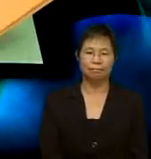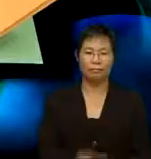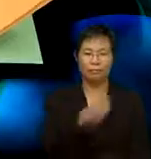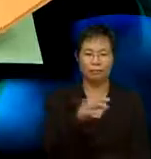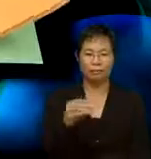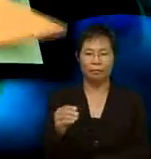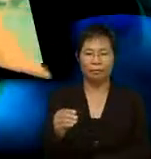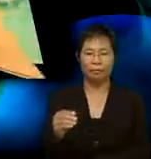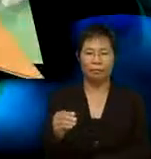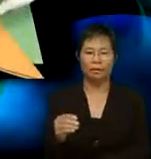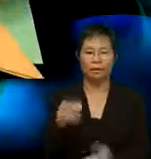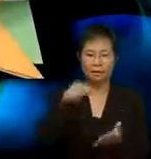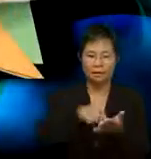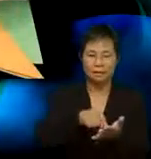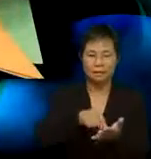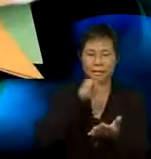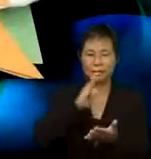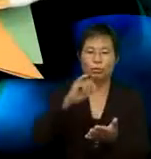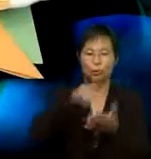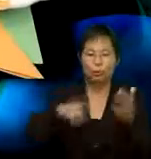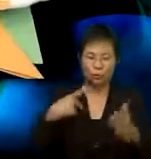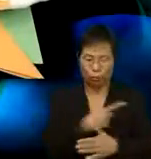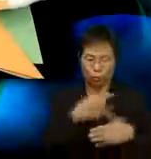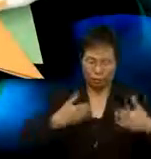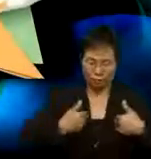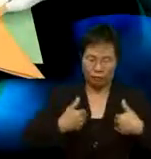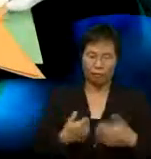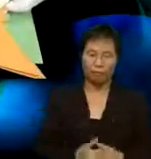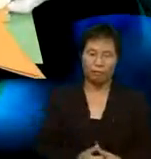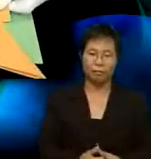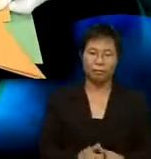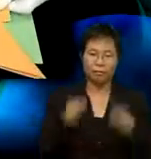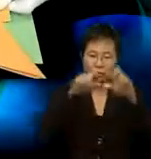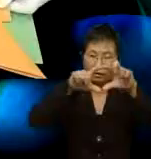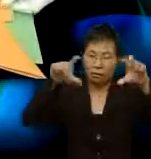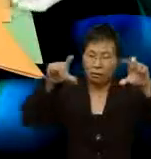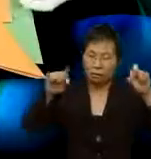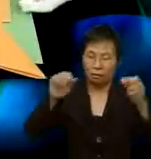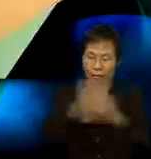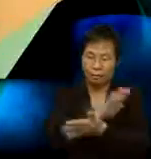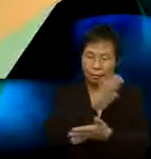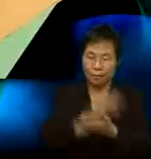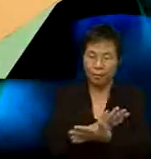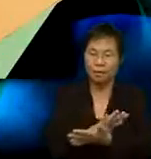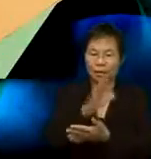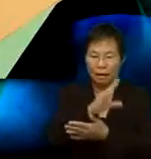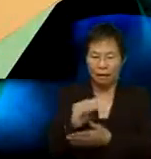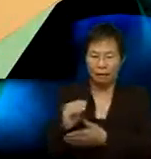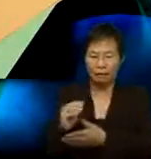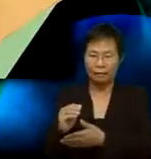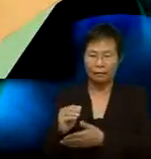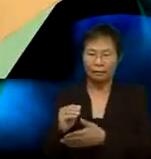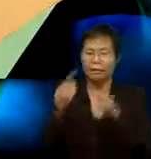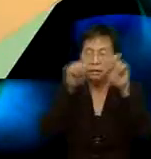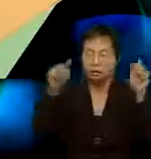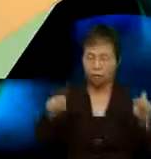And this is what we have: a rectangular piece of paper and